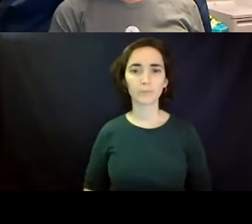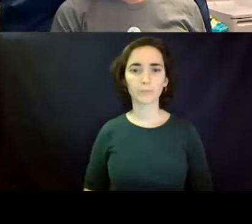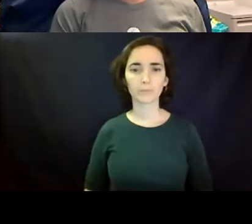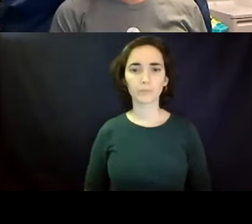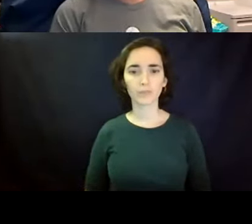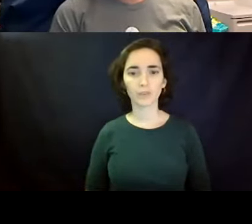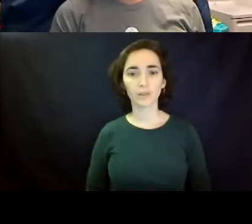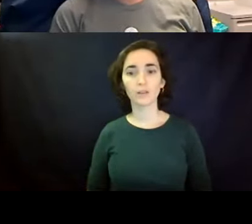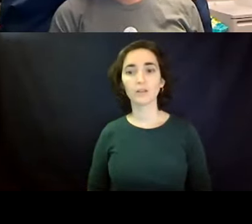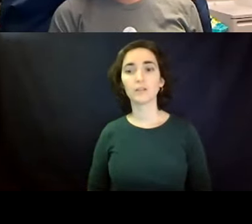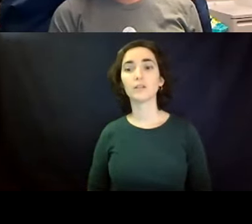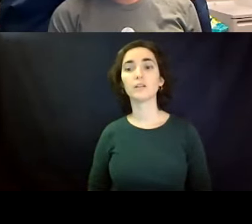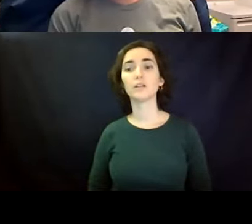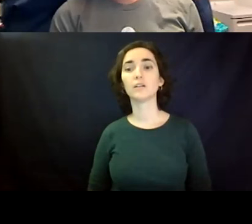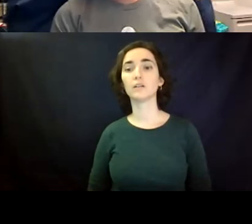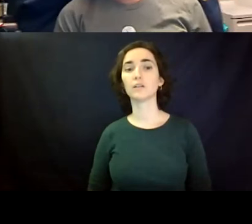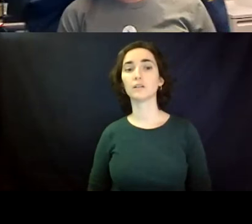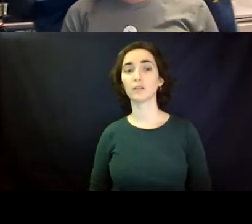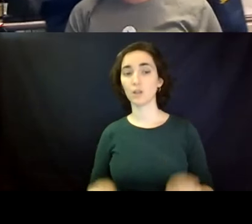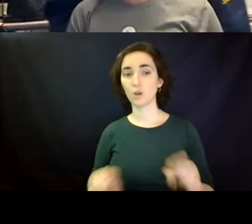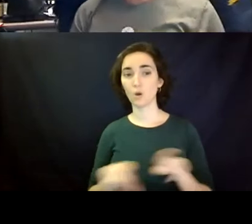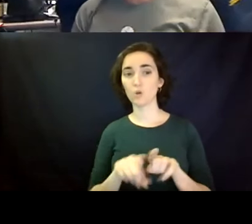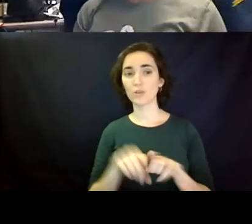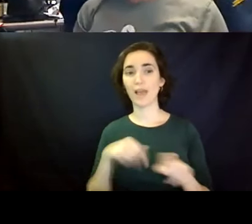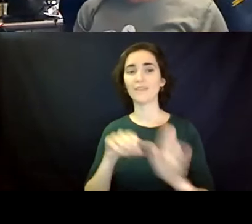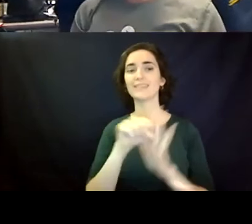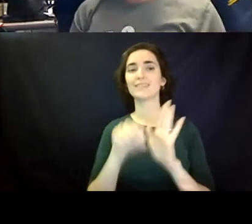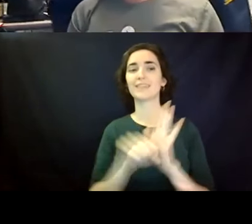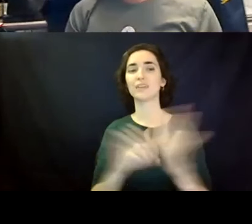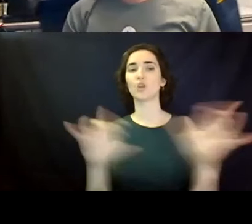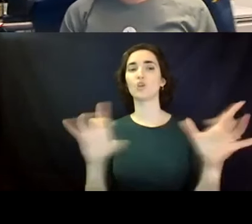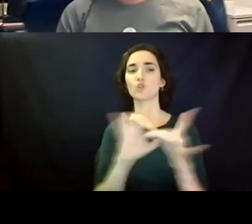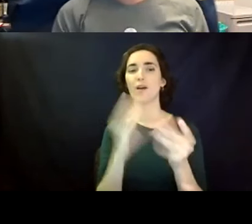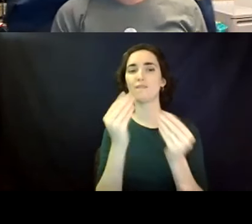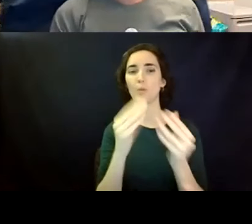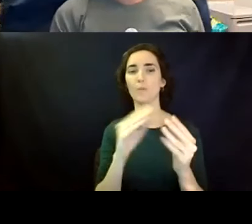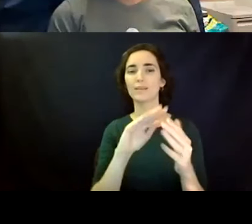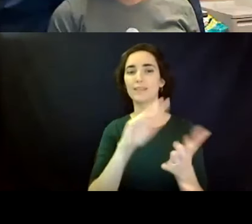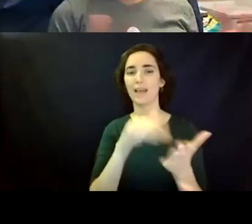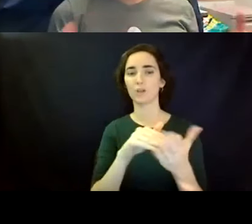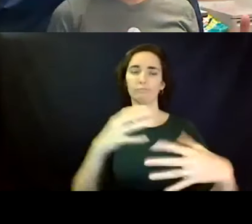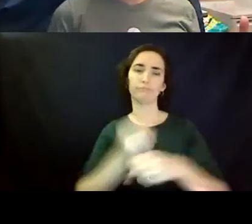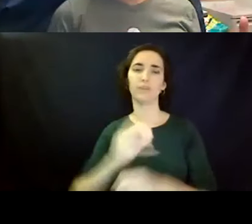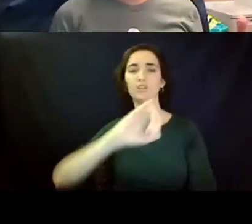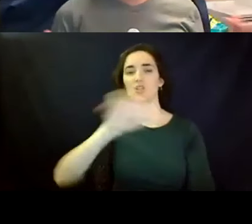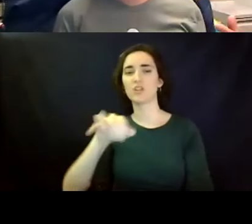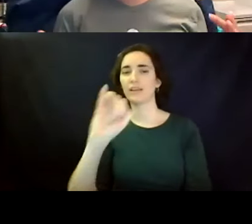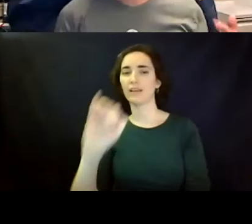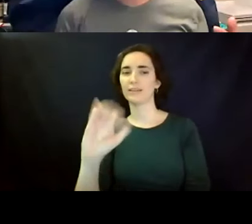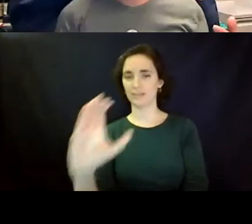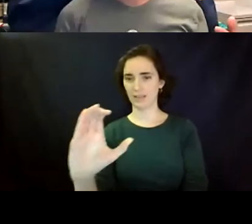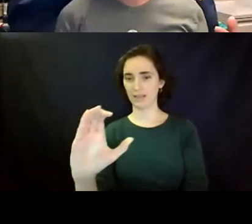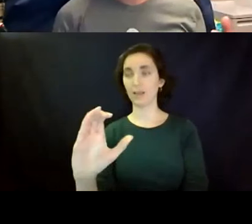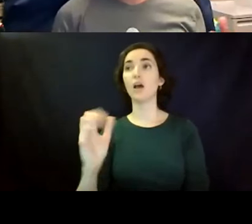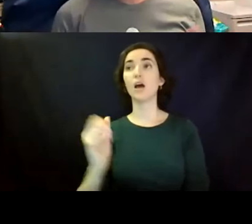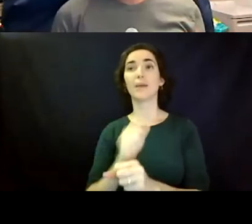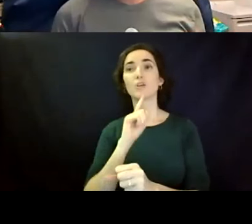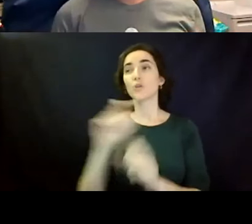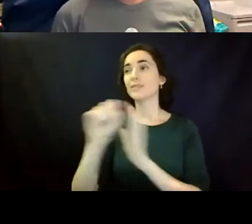We also have the State's Joint Information Center. It's called the JIC, so that we're speaking with one voice as state